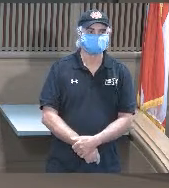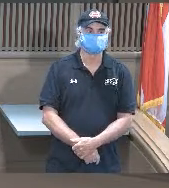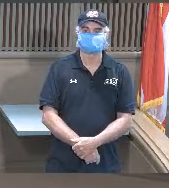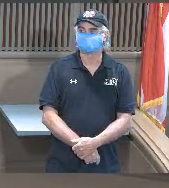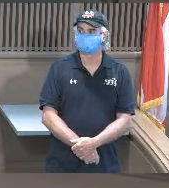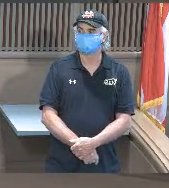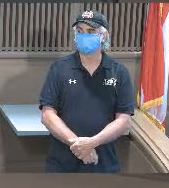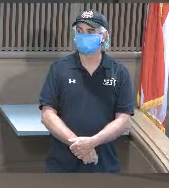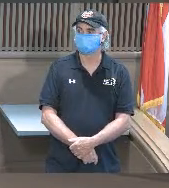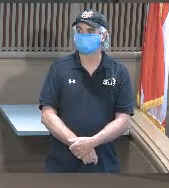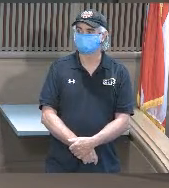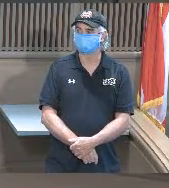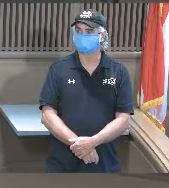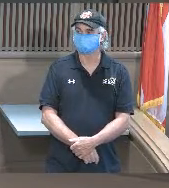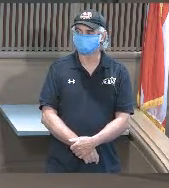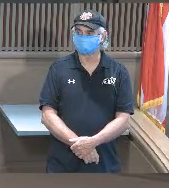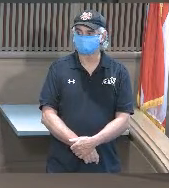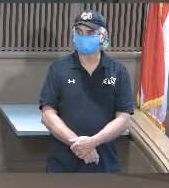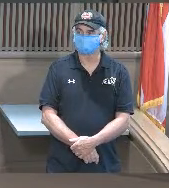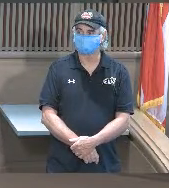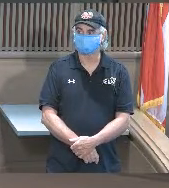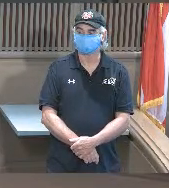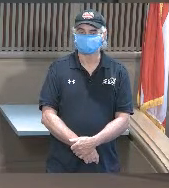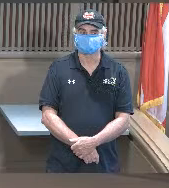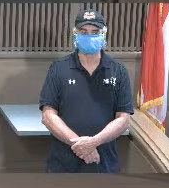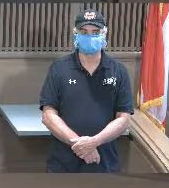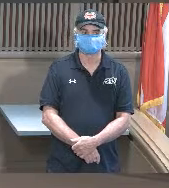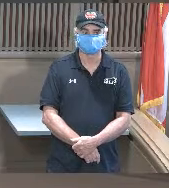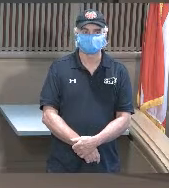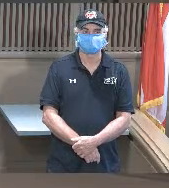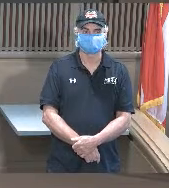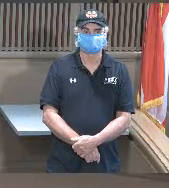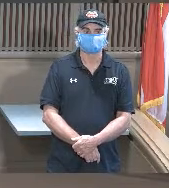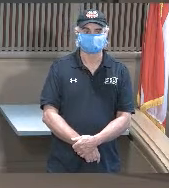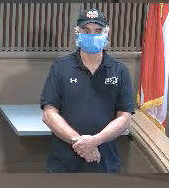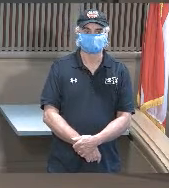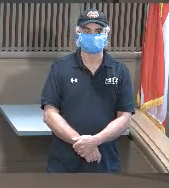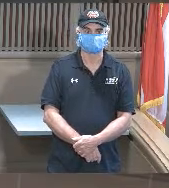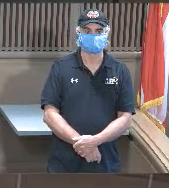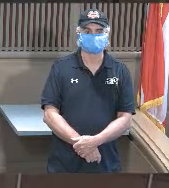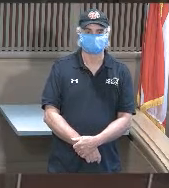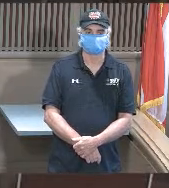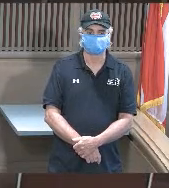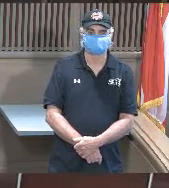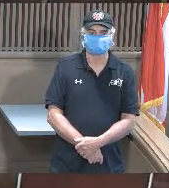Phoebe Putney Memorial Hospital Director of Emergency Services. Dr. James Black.